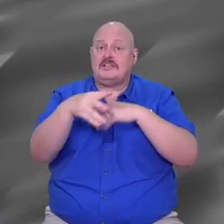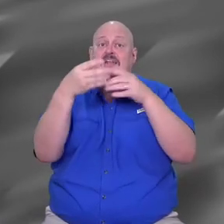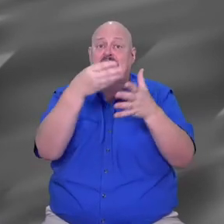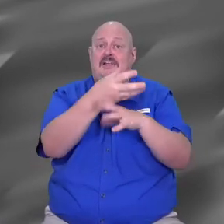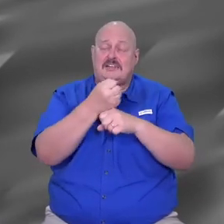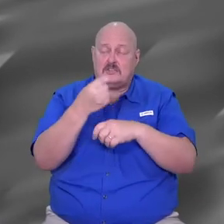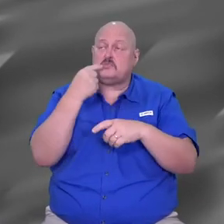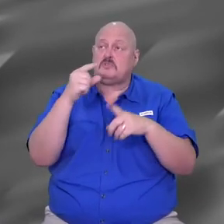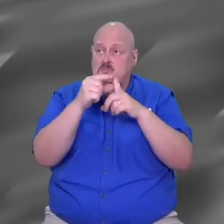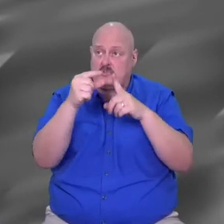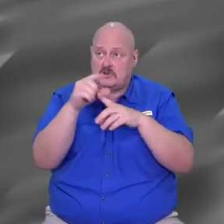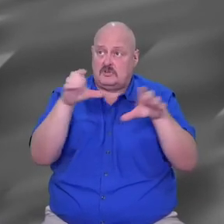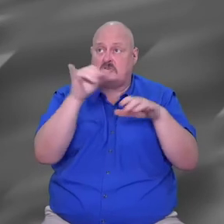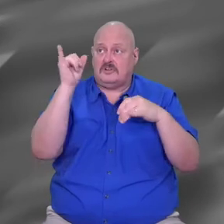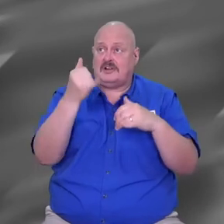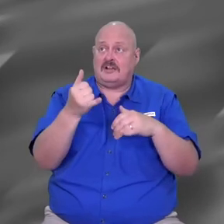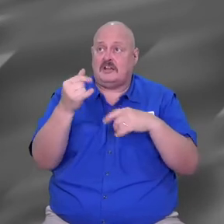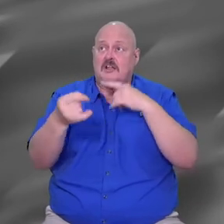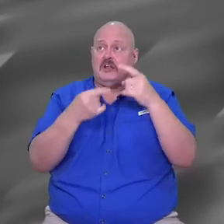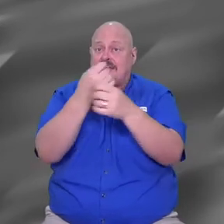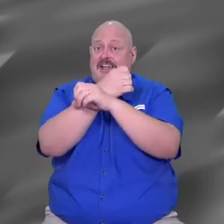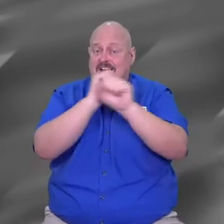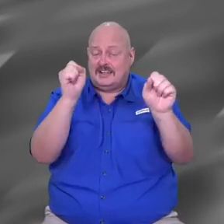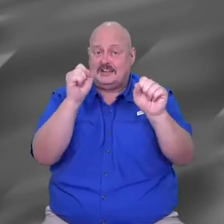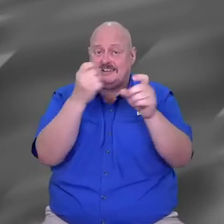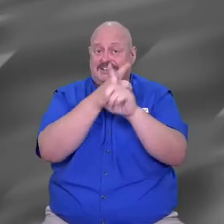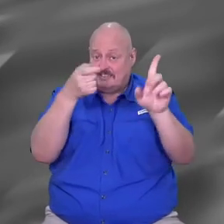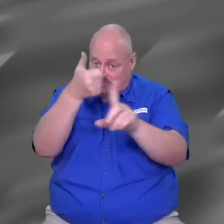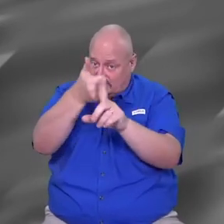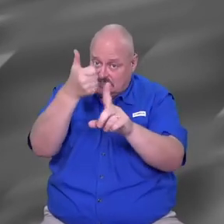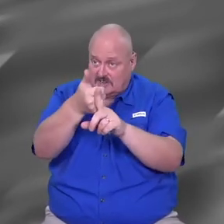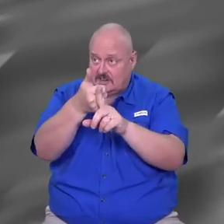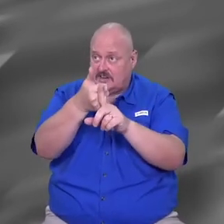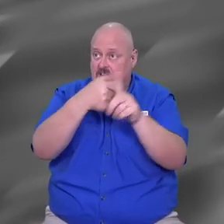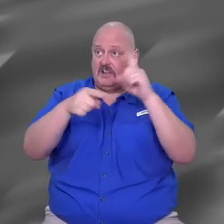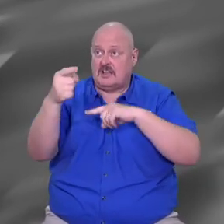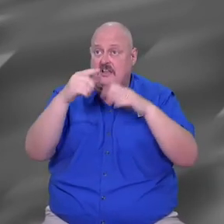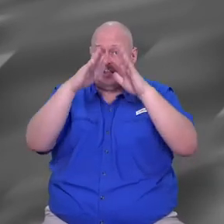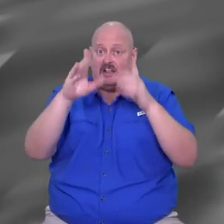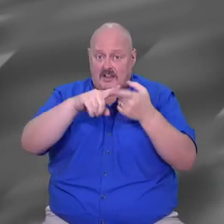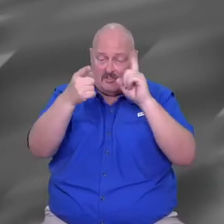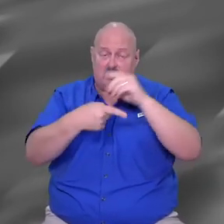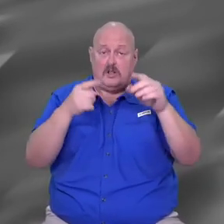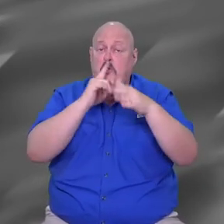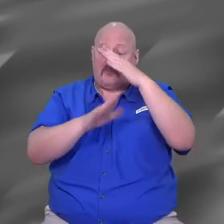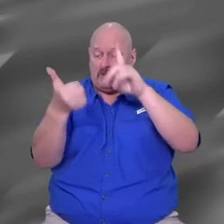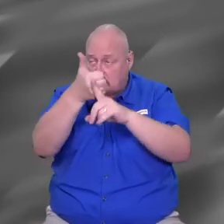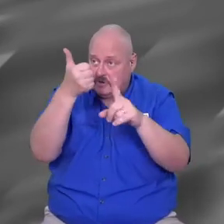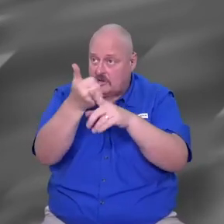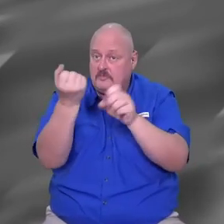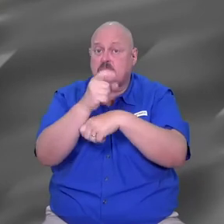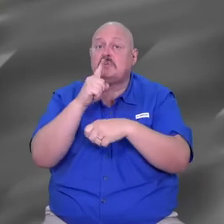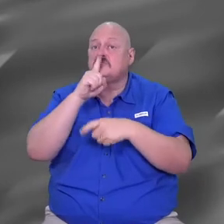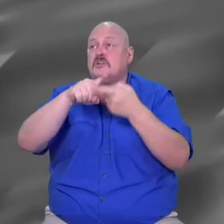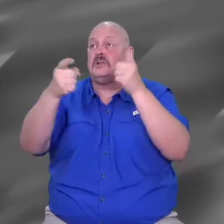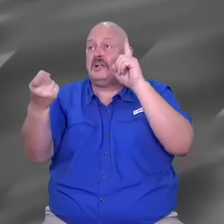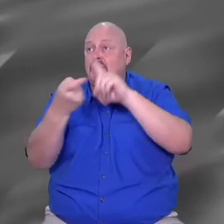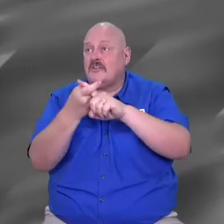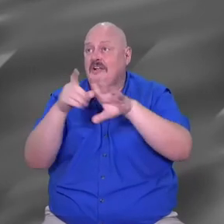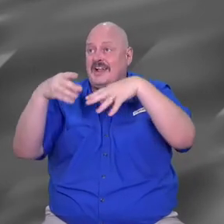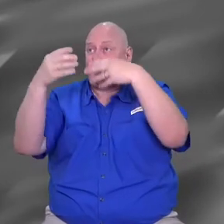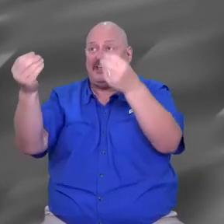of thy mouth. Do this now, my son, and deliver thyself when thou art come into the hand of thy friend. Go humble thyself and make sure thy friend.